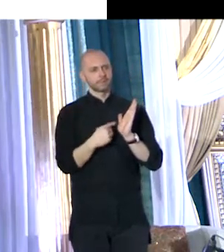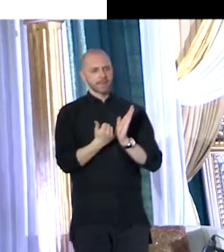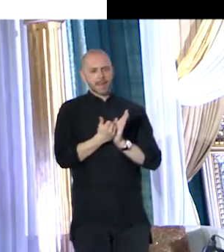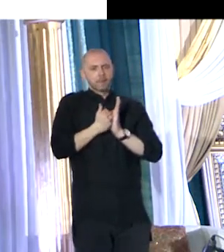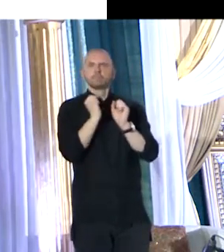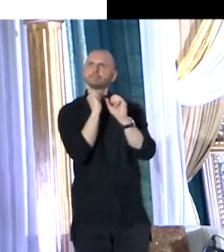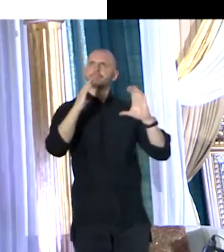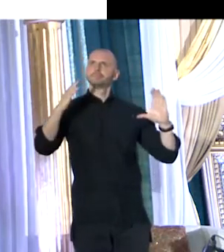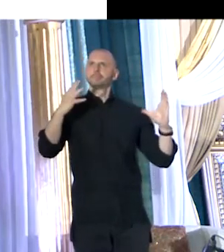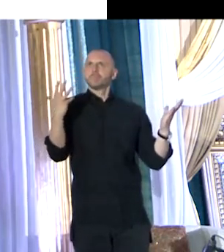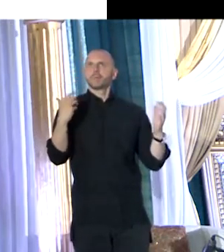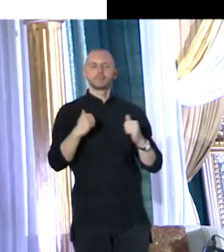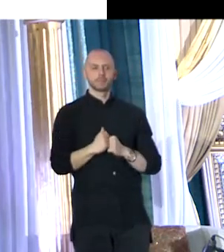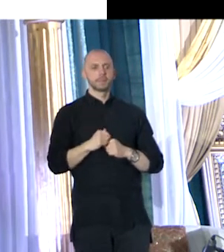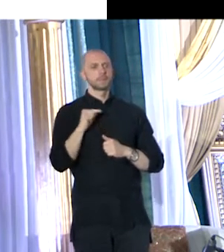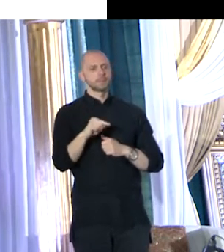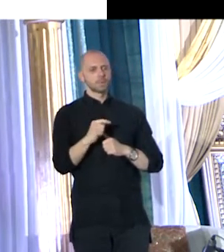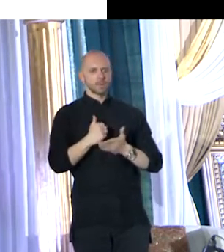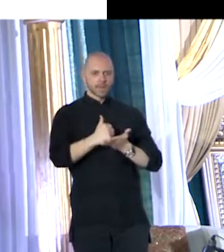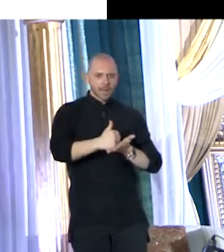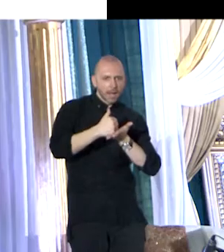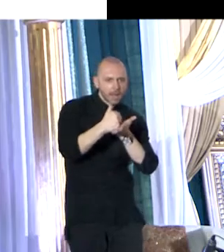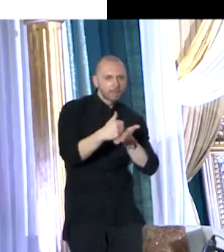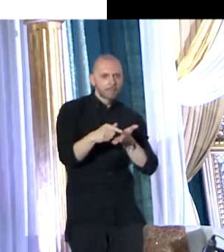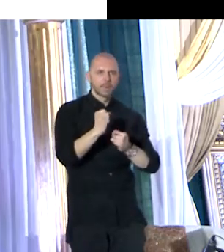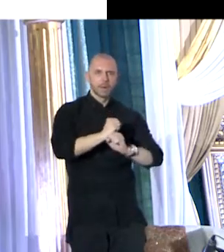of the issues facing your community?